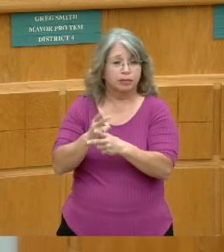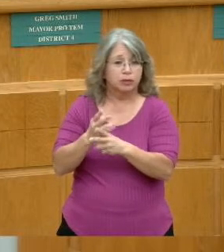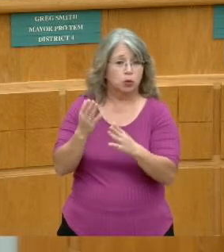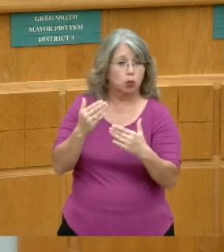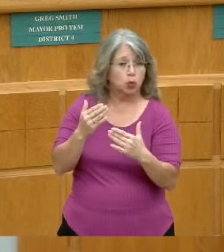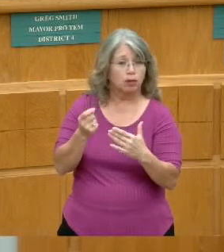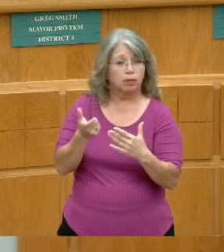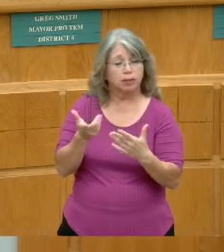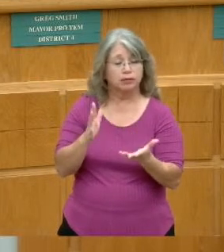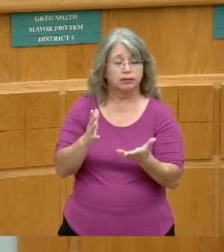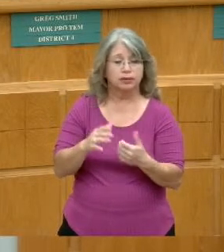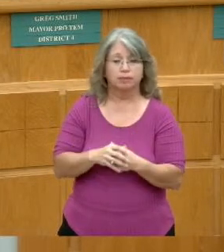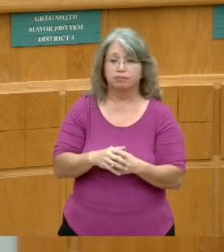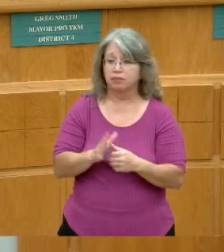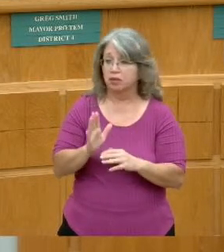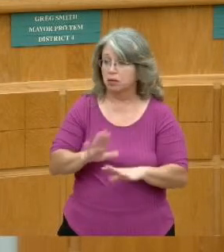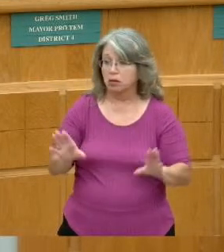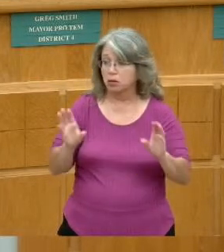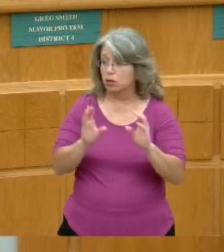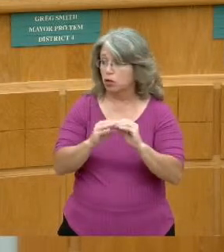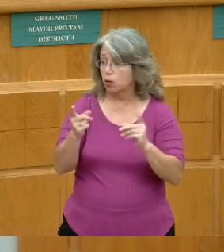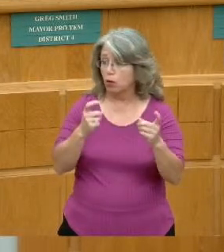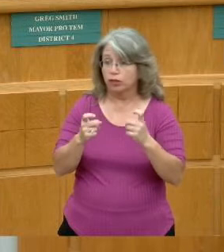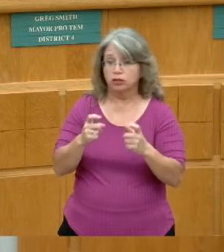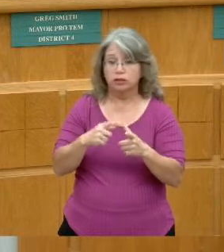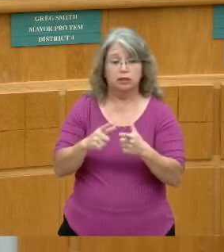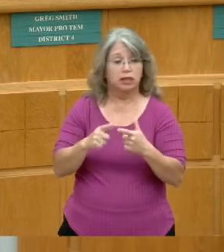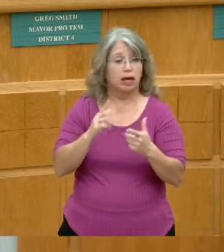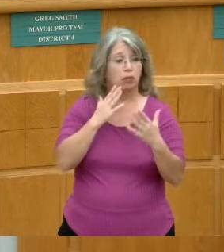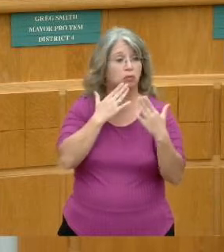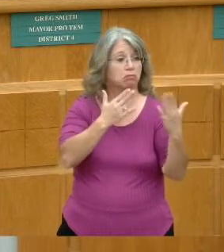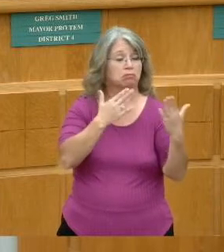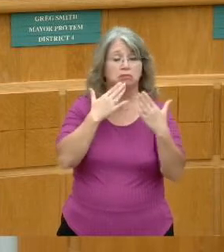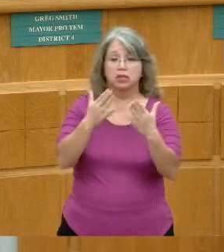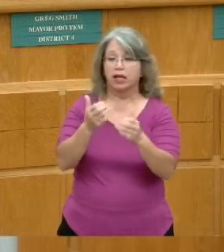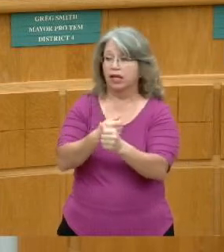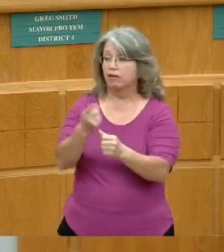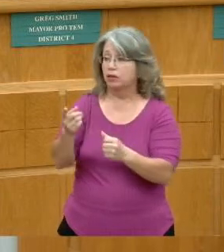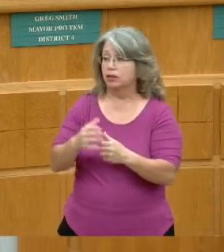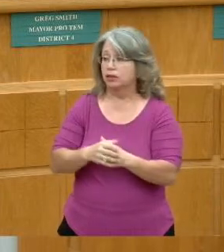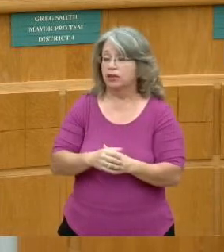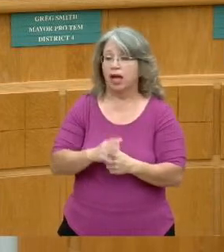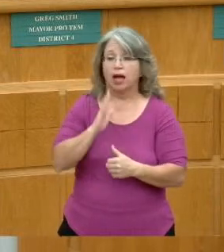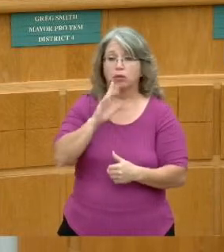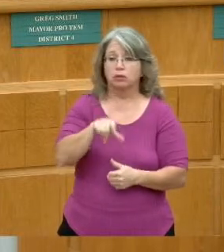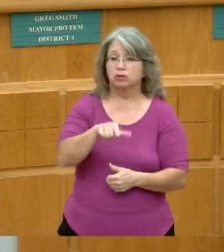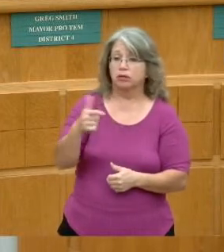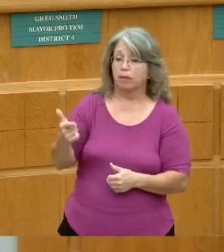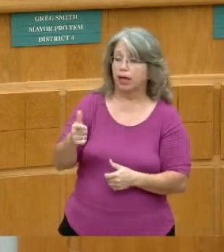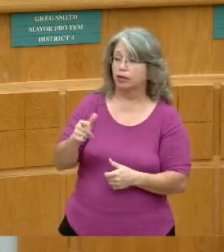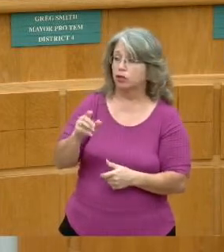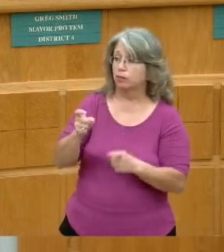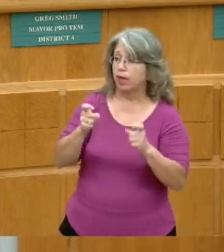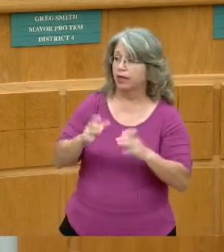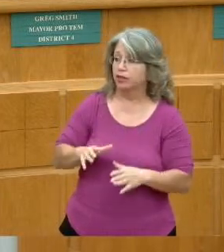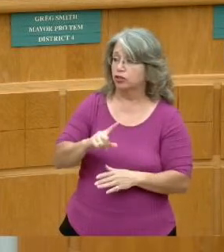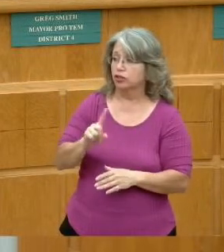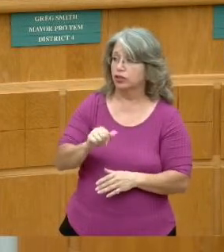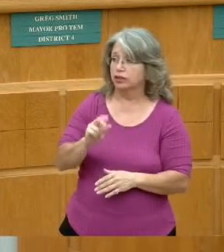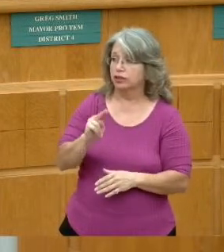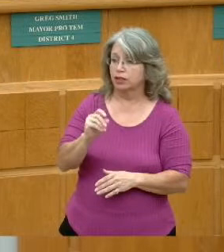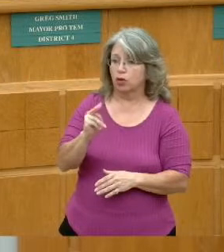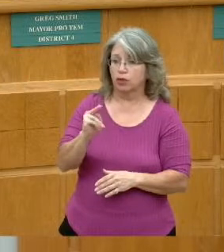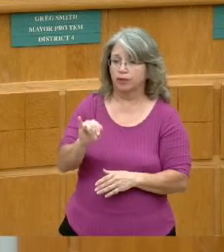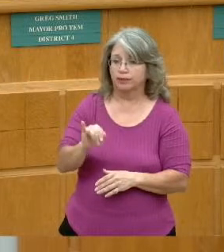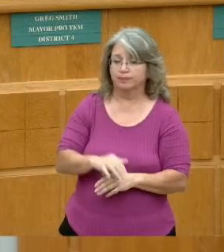So if there's no further questions, I want to thank everybody, and I'll turn it over to Manager Zanoni.